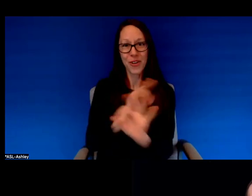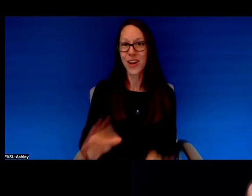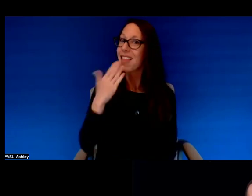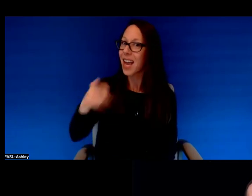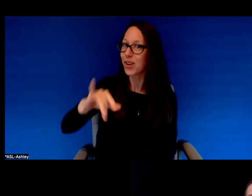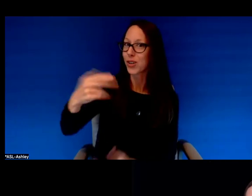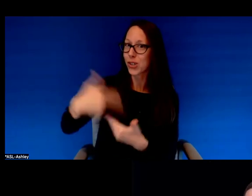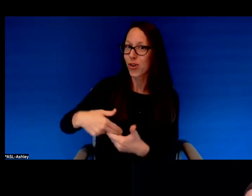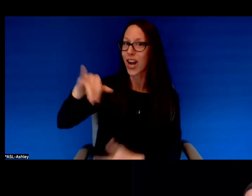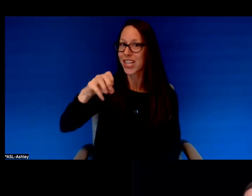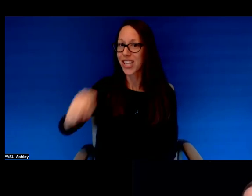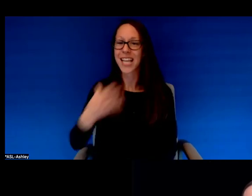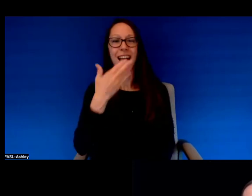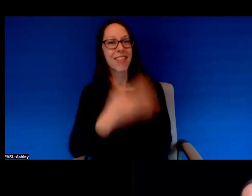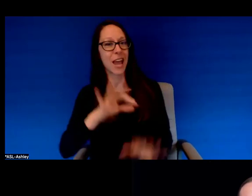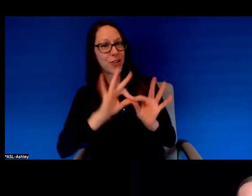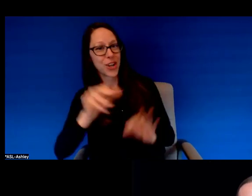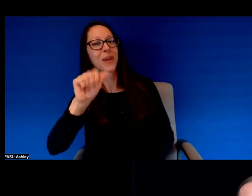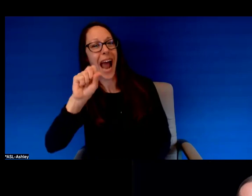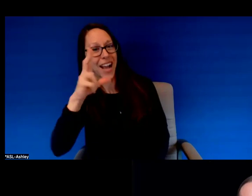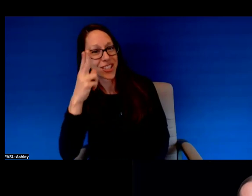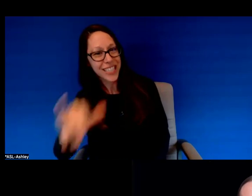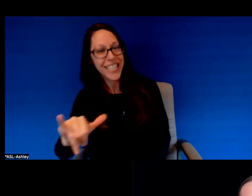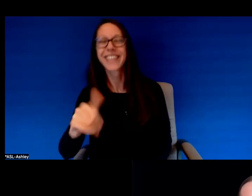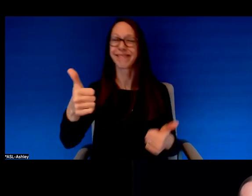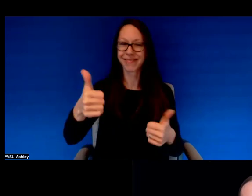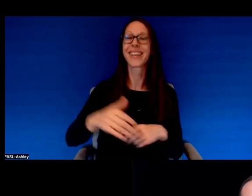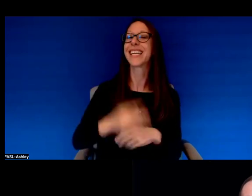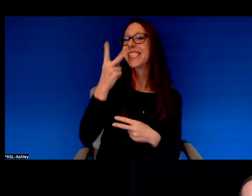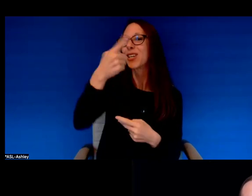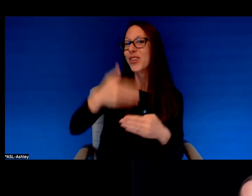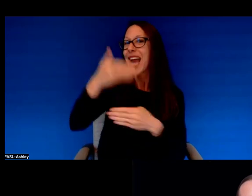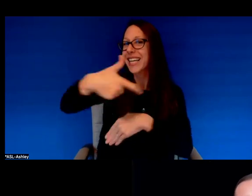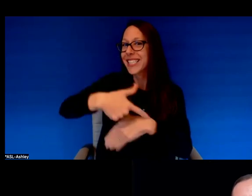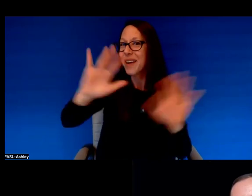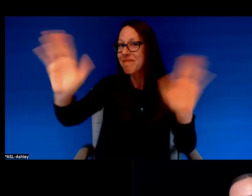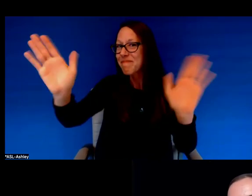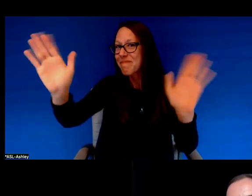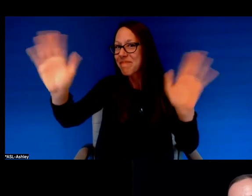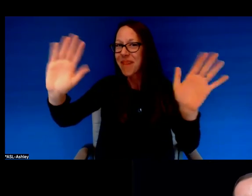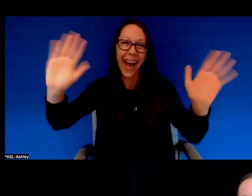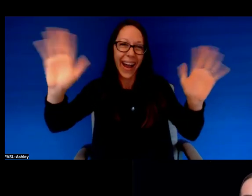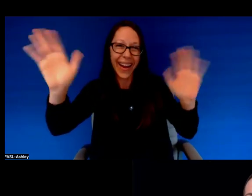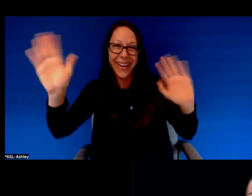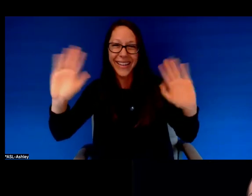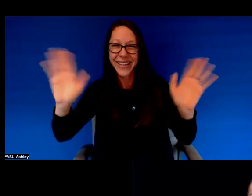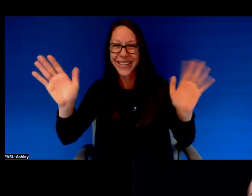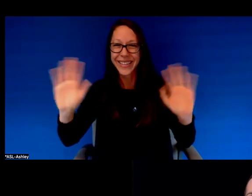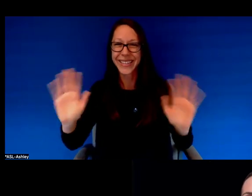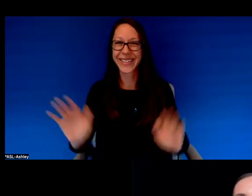joining. Ashley, thank you for interpreting. We will see you all next time. Bye. Bye.